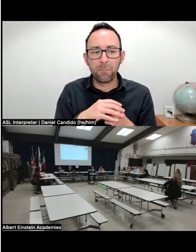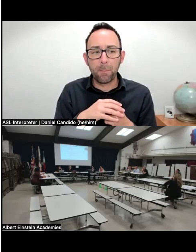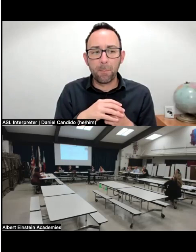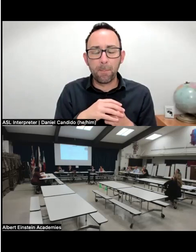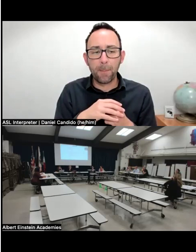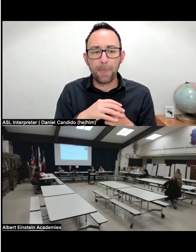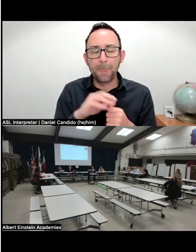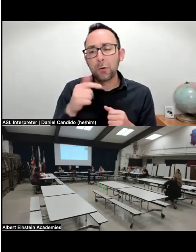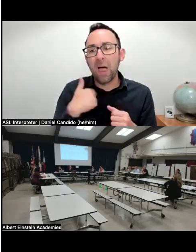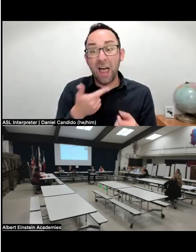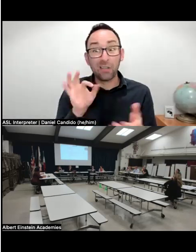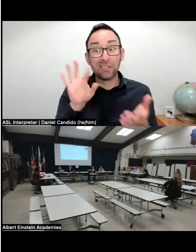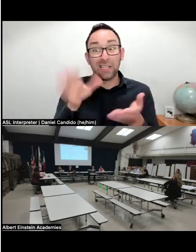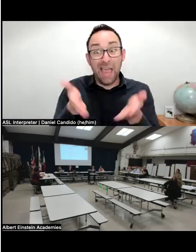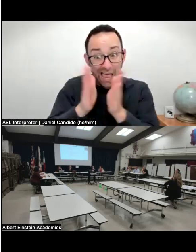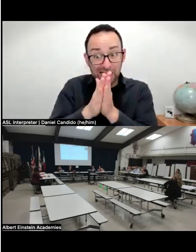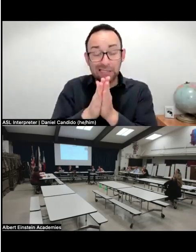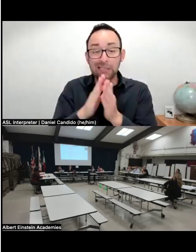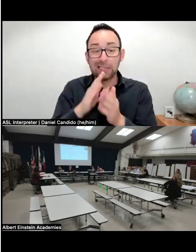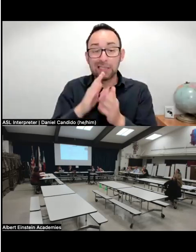continue to provide childcare.